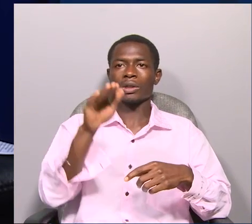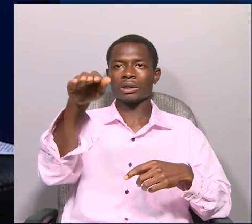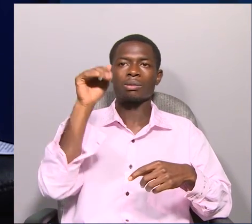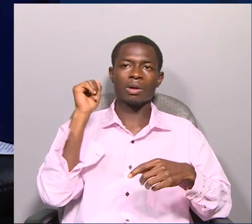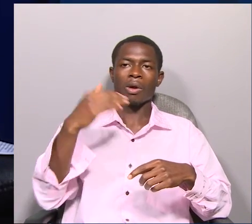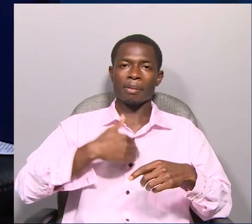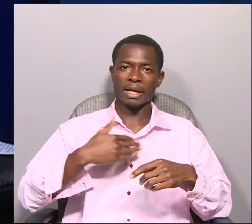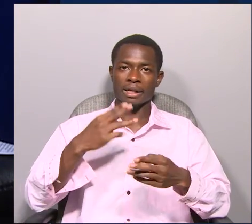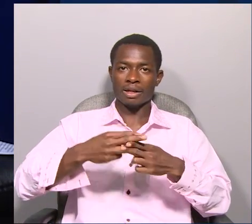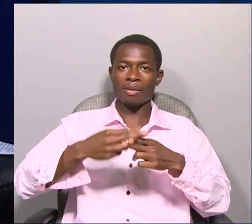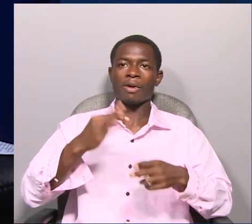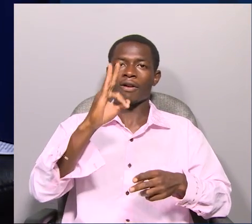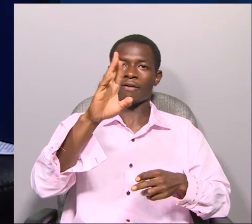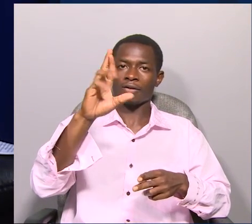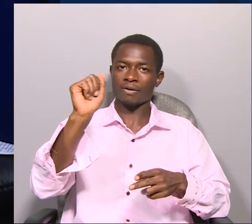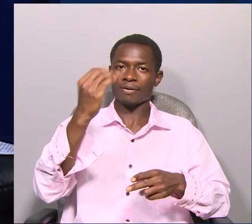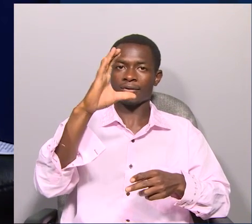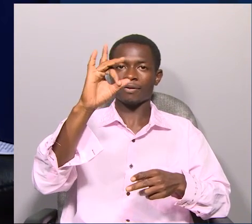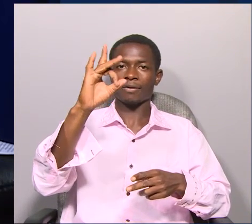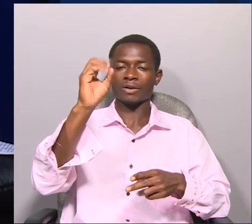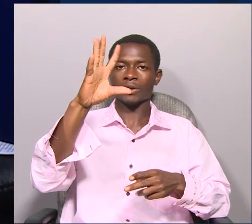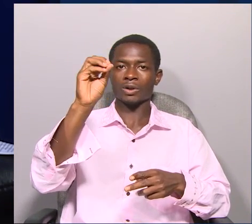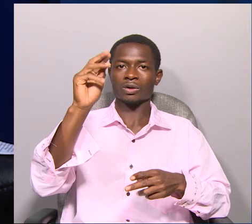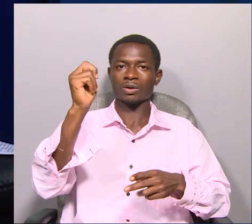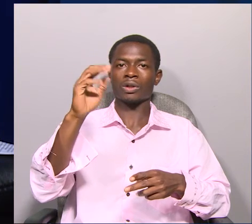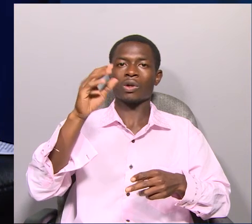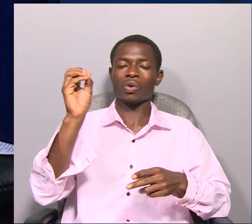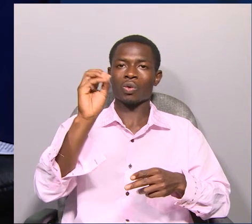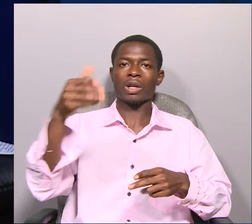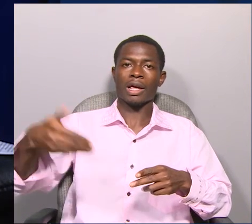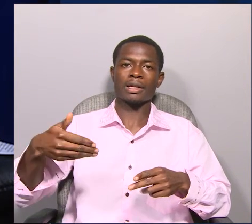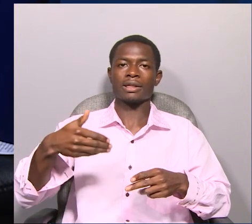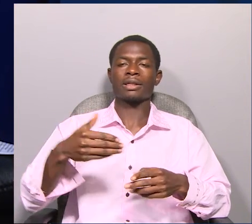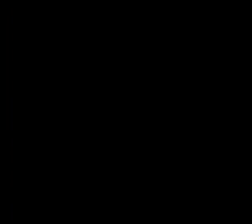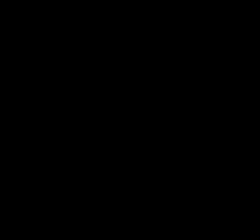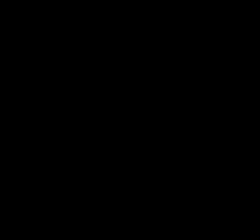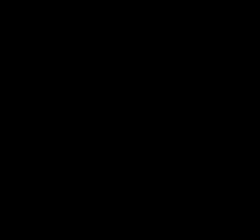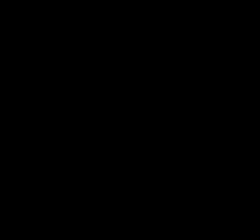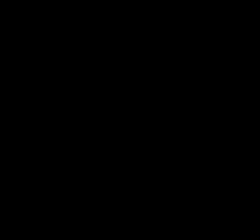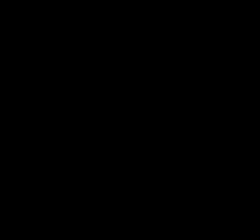but for Zimbabwe as a whole. My name is Farai Mwakutuya. Be sure to join us again next time. Good night.